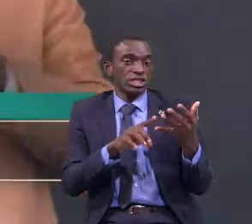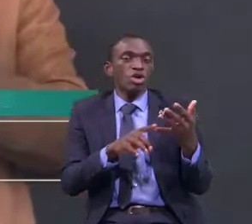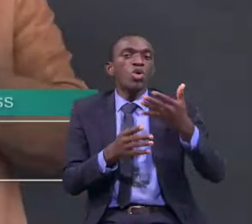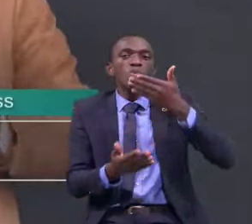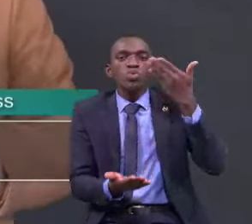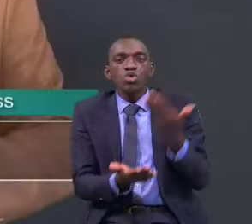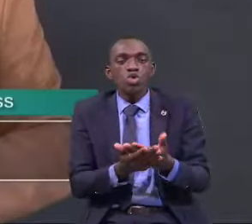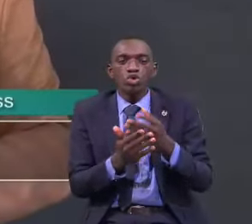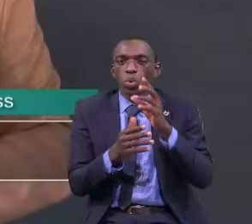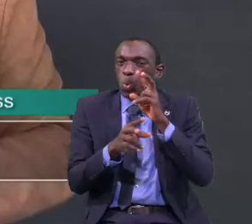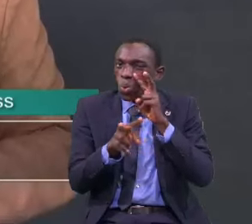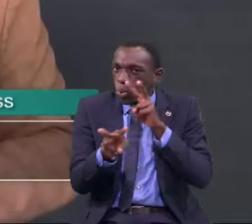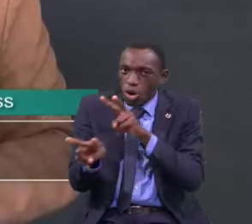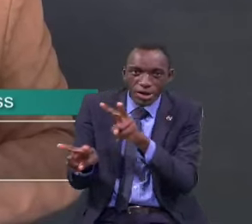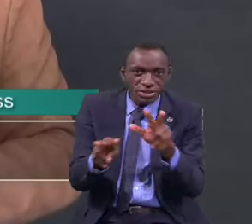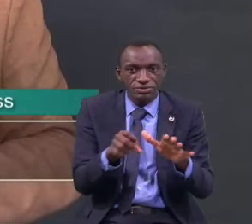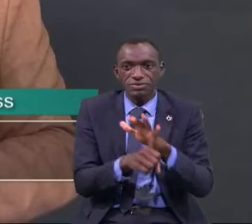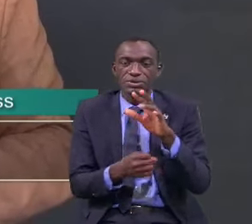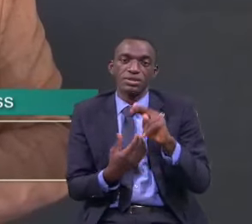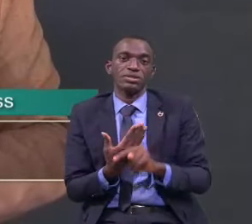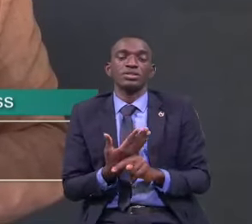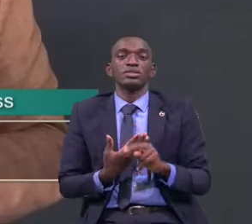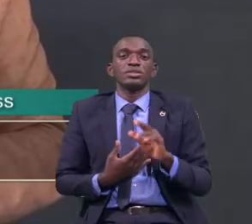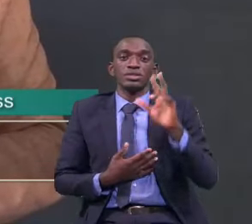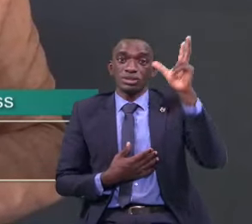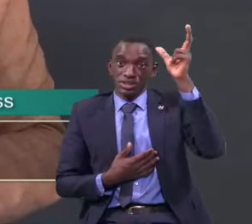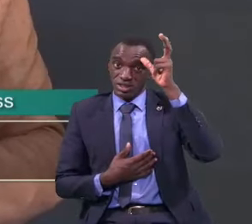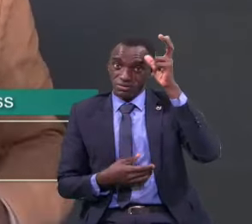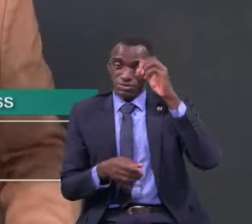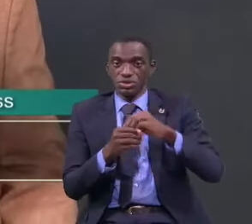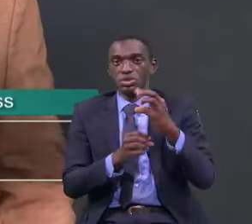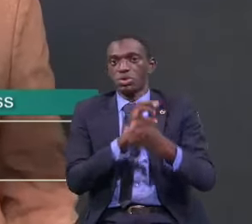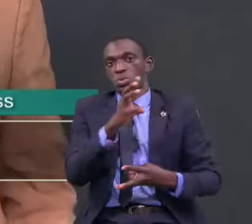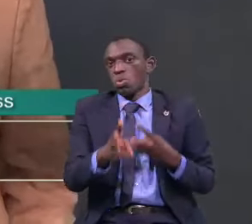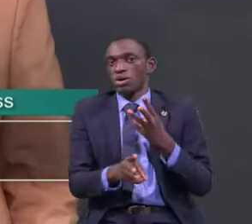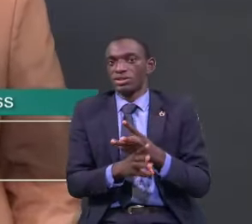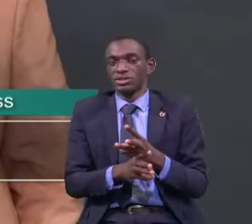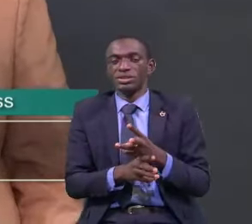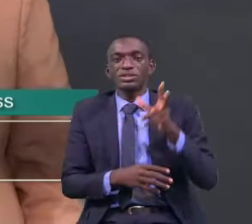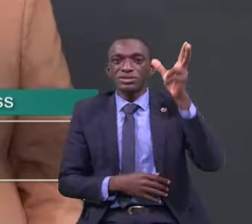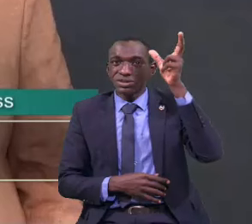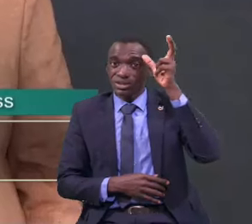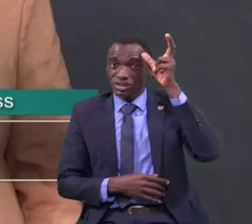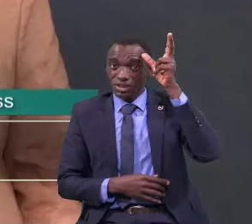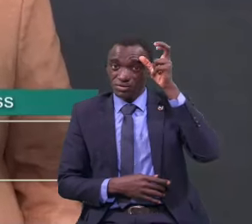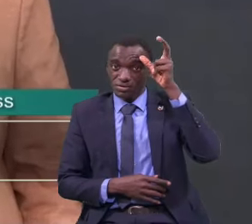There is a devil in the world. He doesn't like the people who are on the good way.